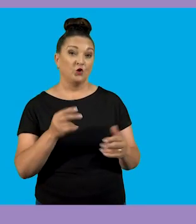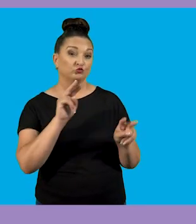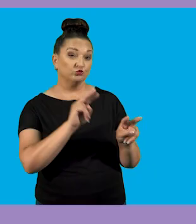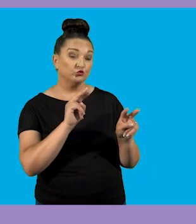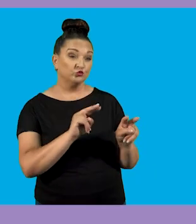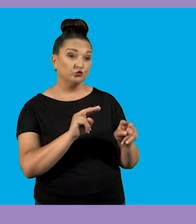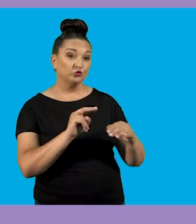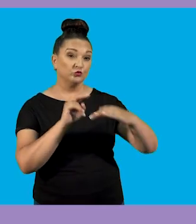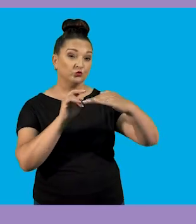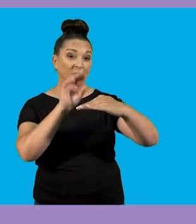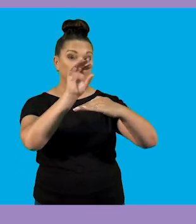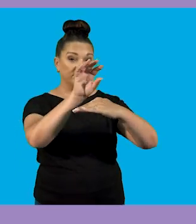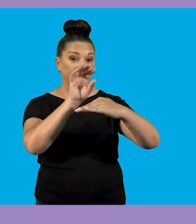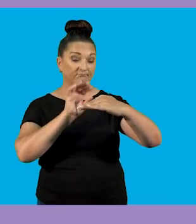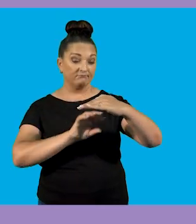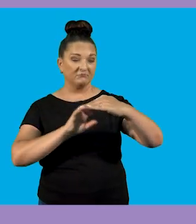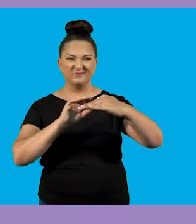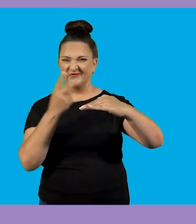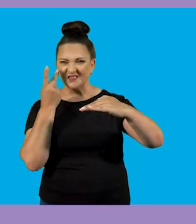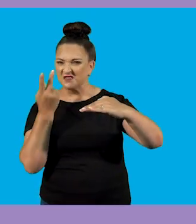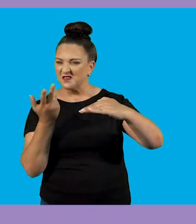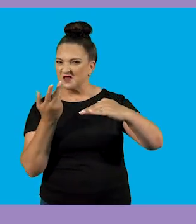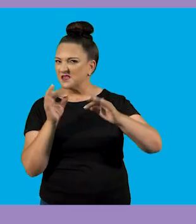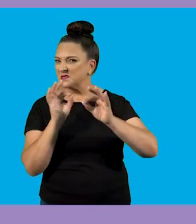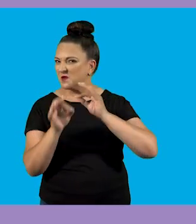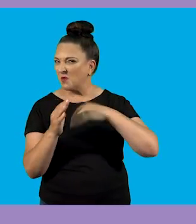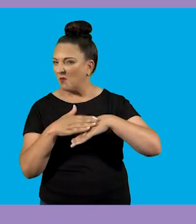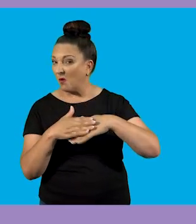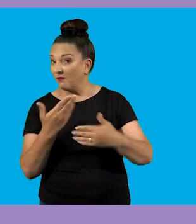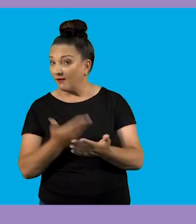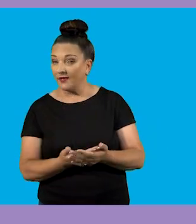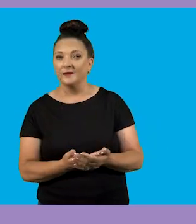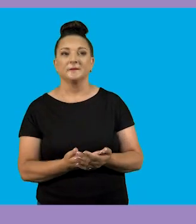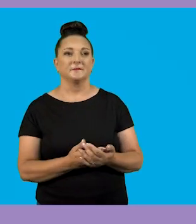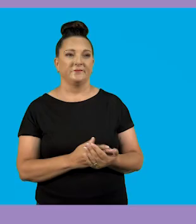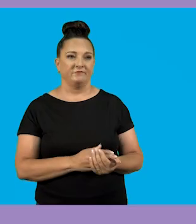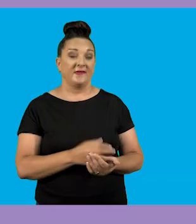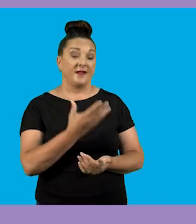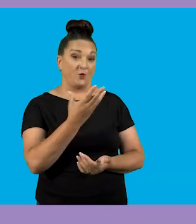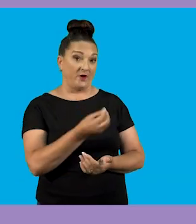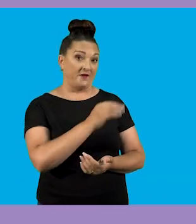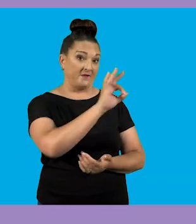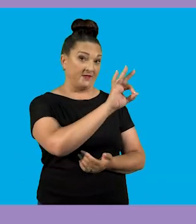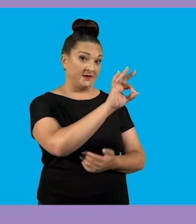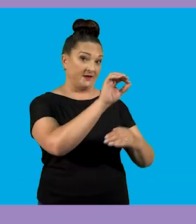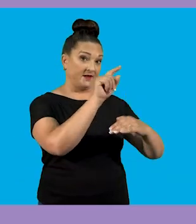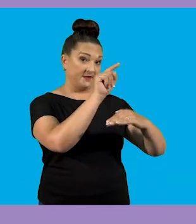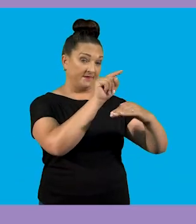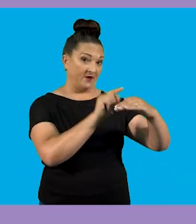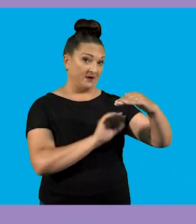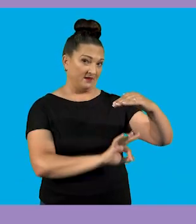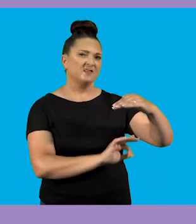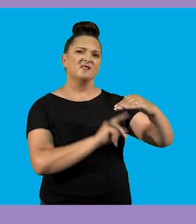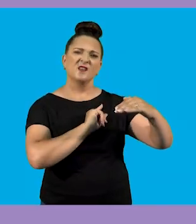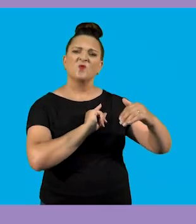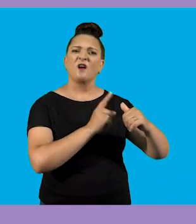again, when we look at the numerator and the denominator, we need to check if we cannot simplify it even further. Firstly, we have a 3 divided by 3,